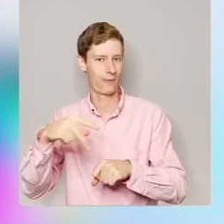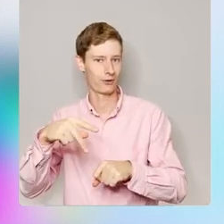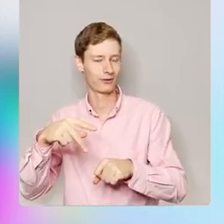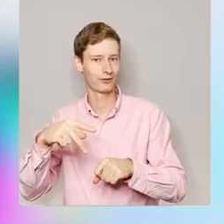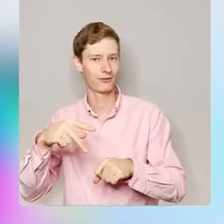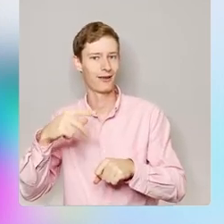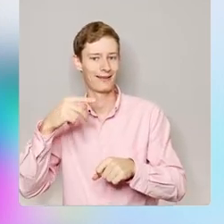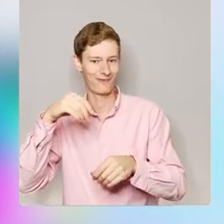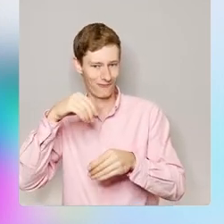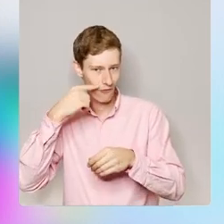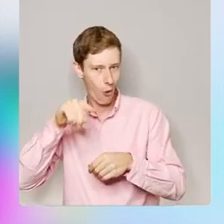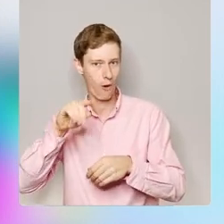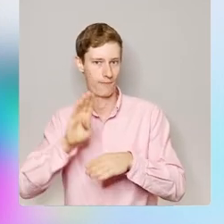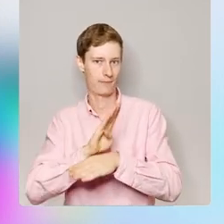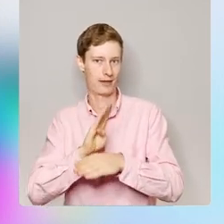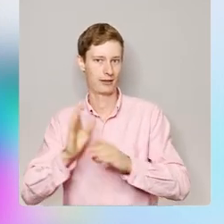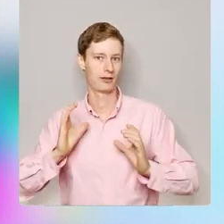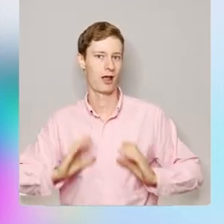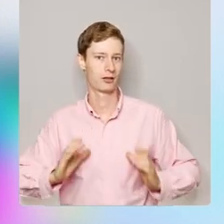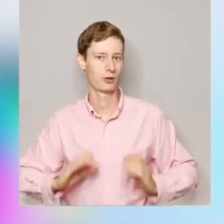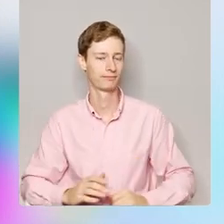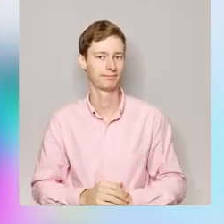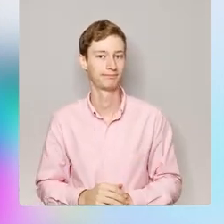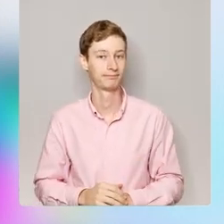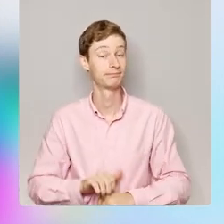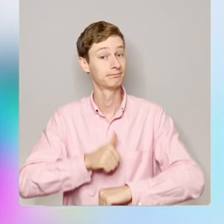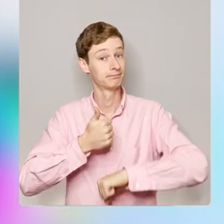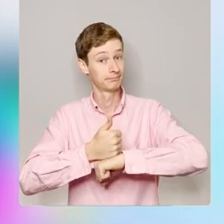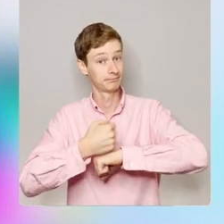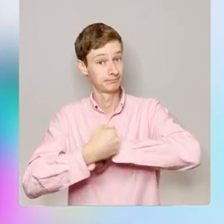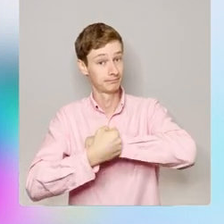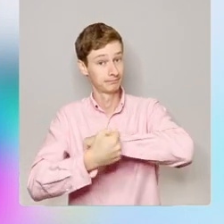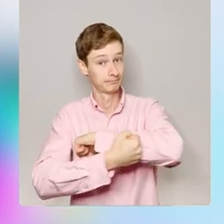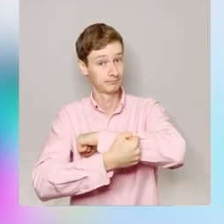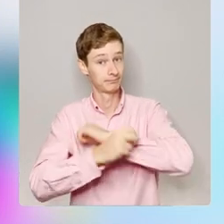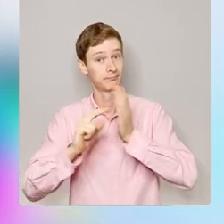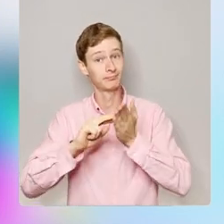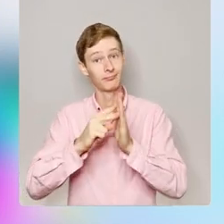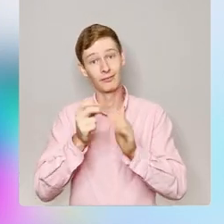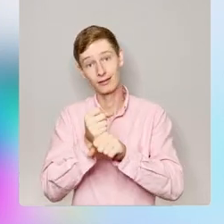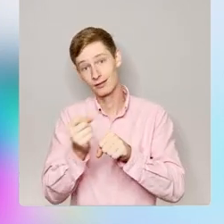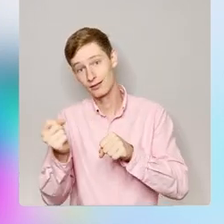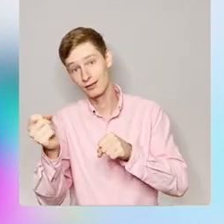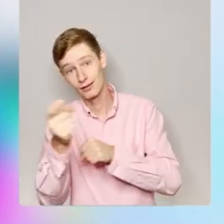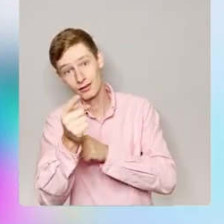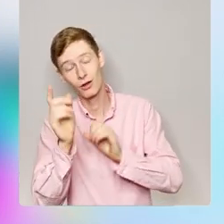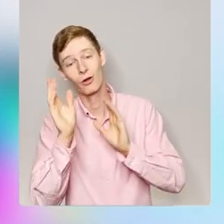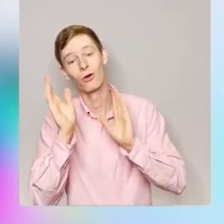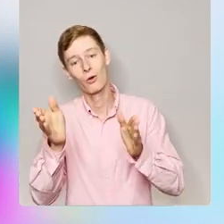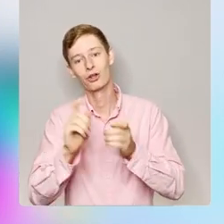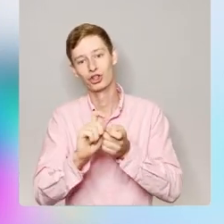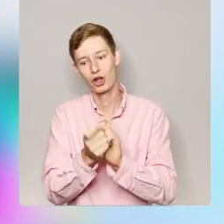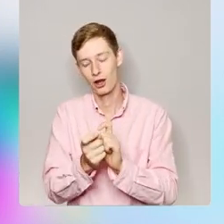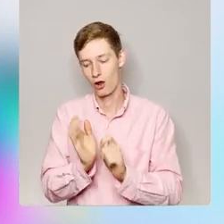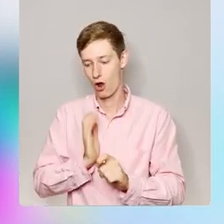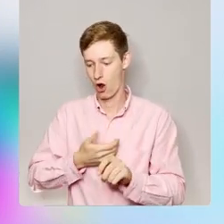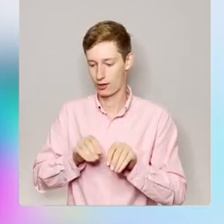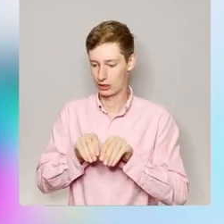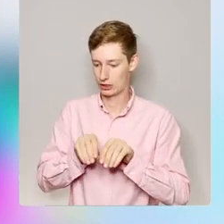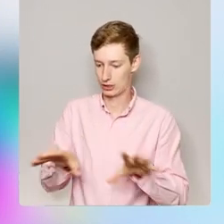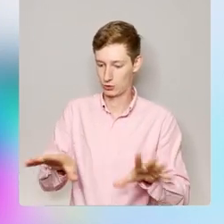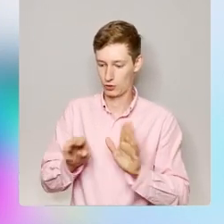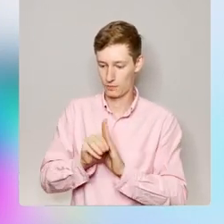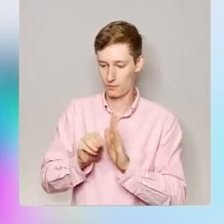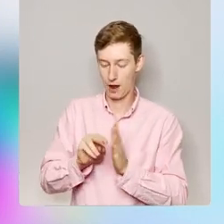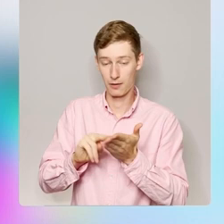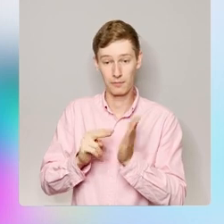customers. To lay the foundation for this, next year, we will evolve our distribution model so that any headset